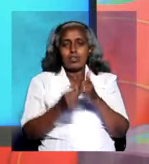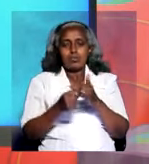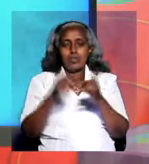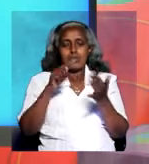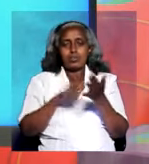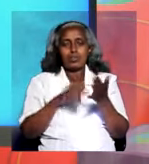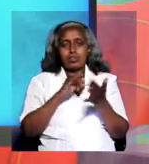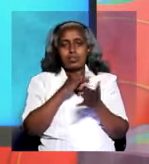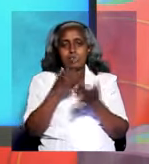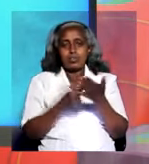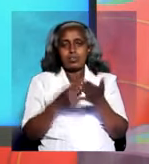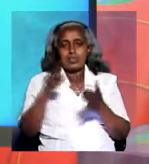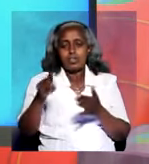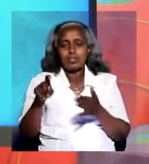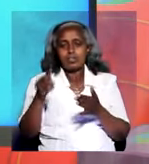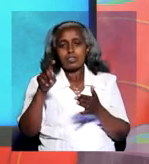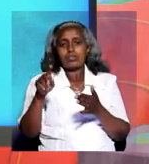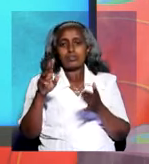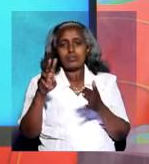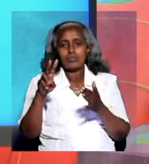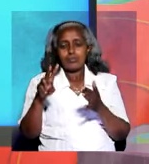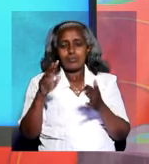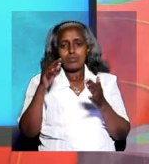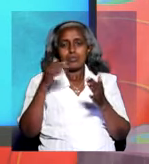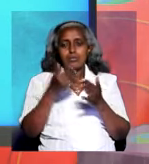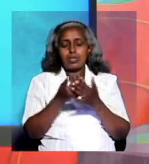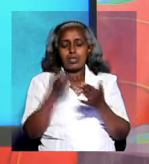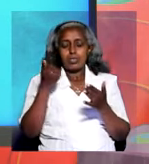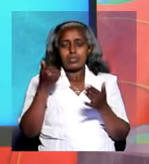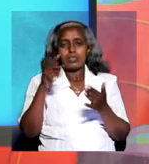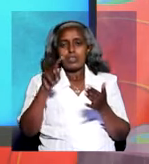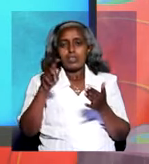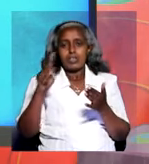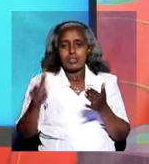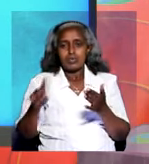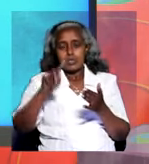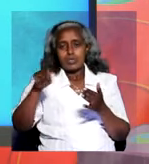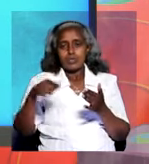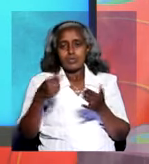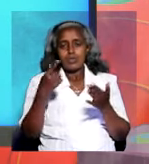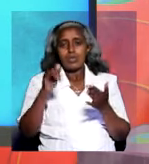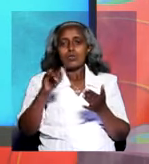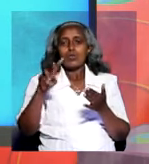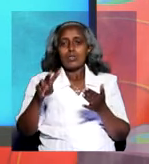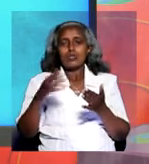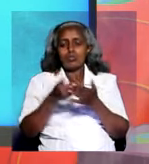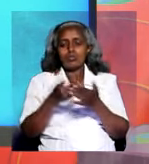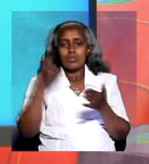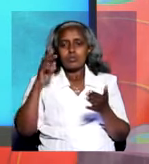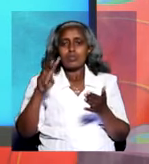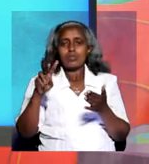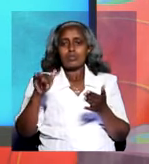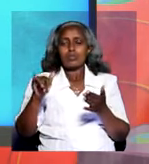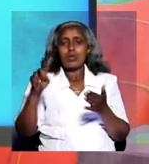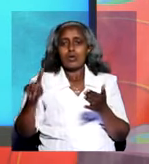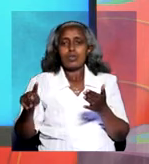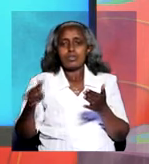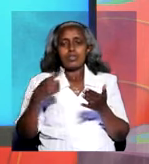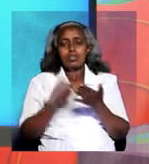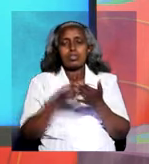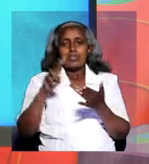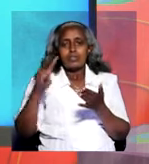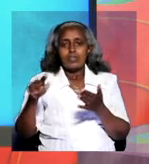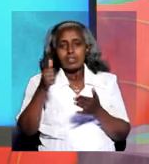point here, it is x2 minus x1, this y2 minus y1. So the